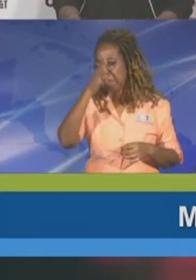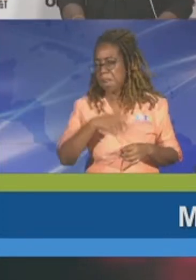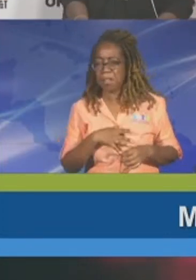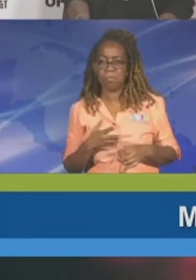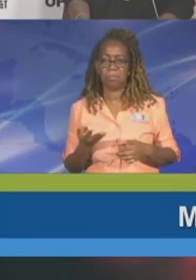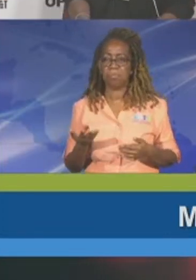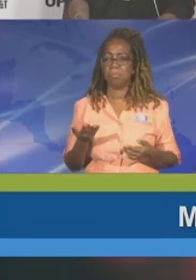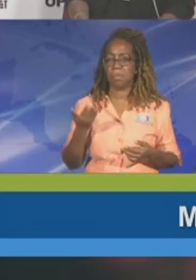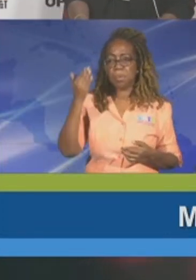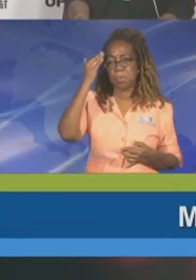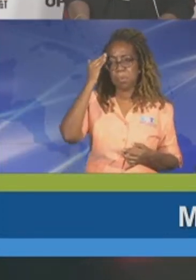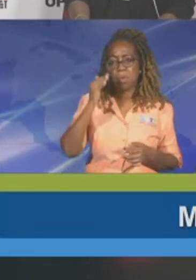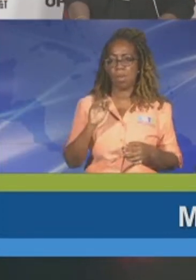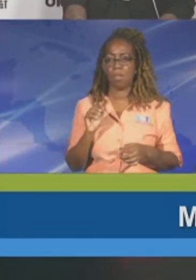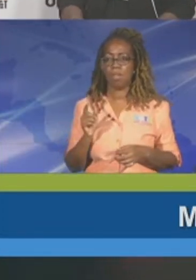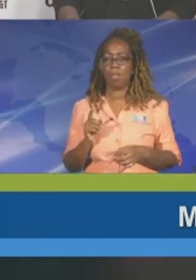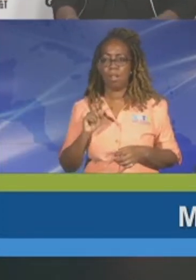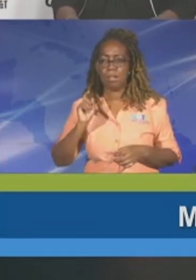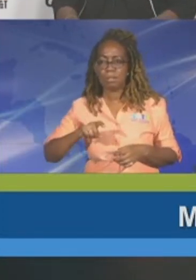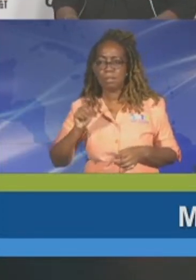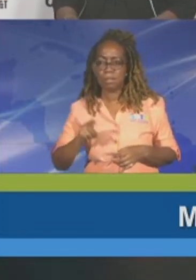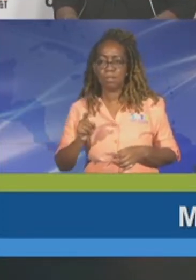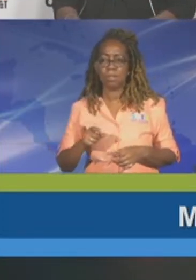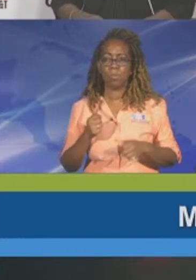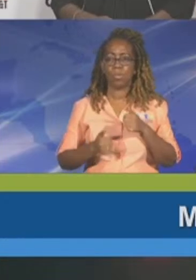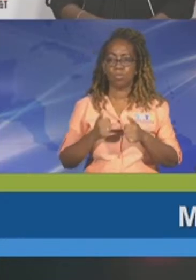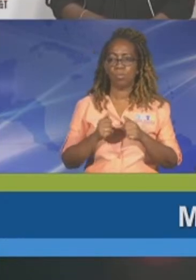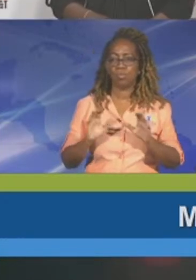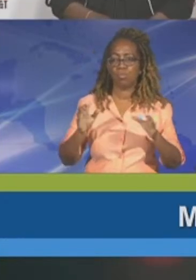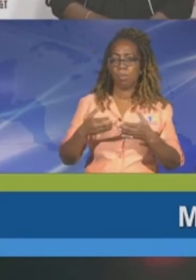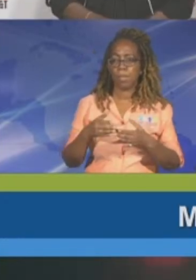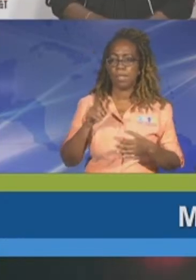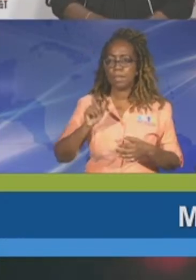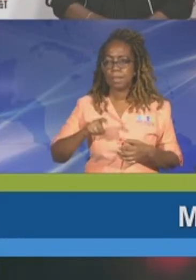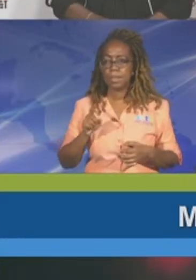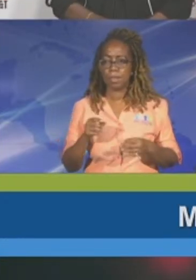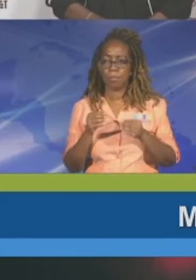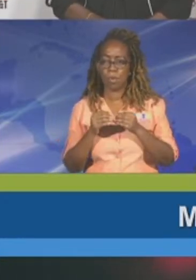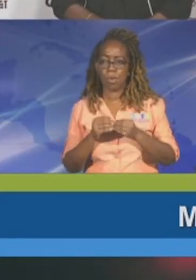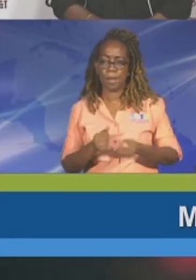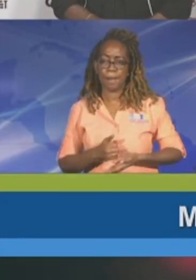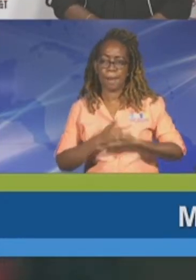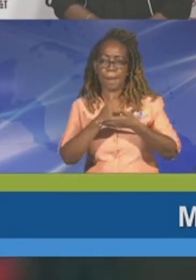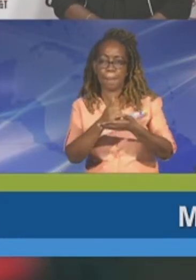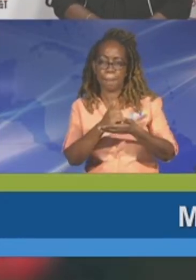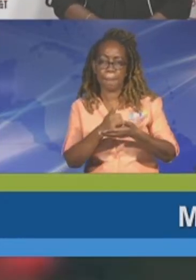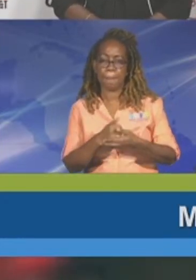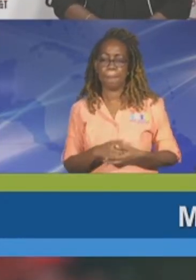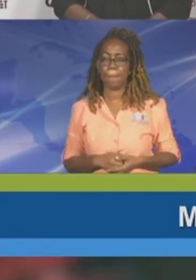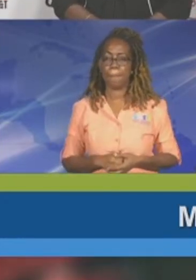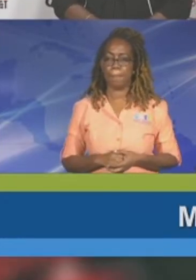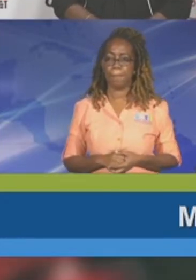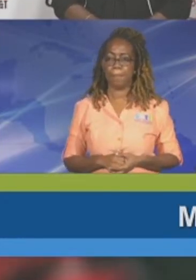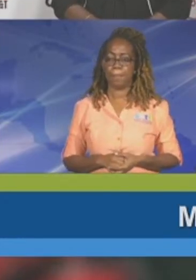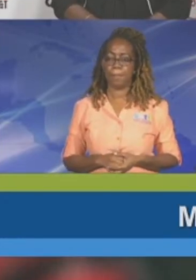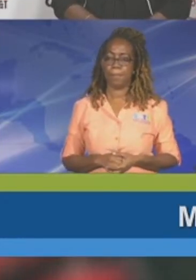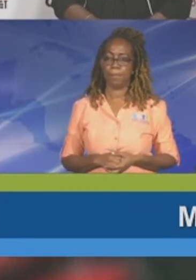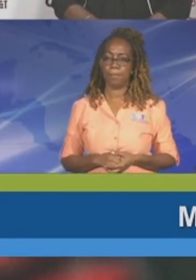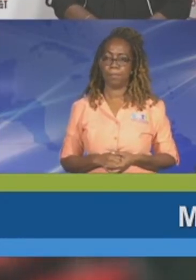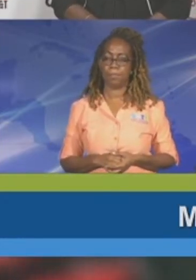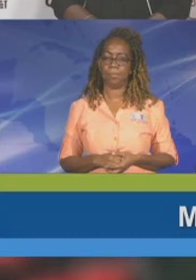put resources in order to assist persons and provide the promotional as well as